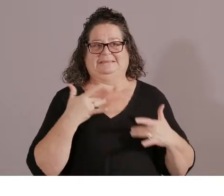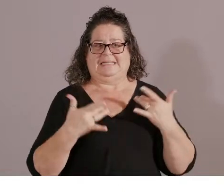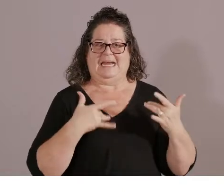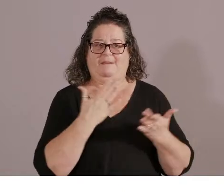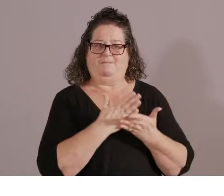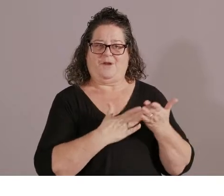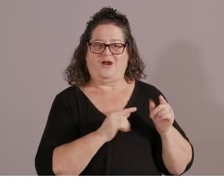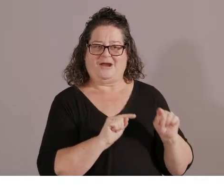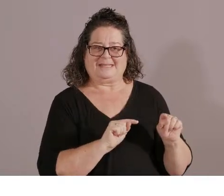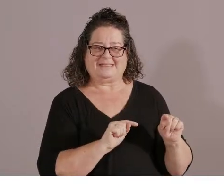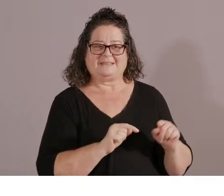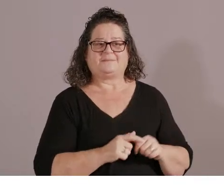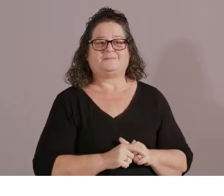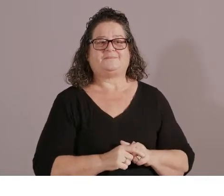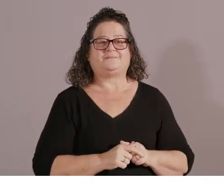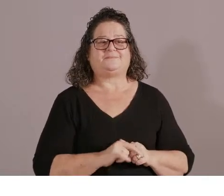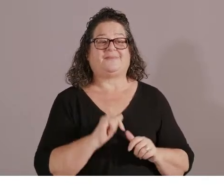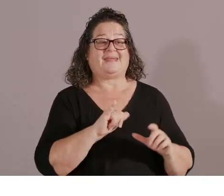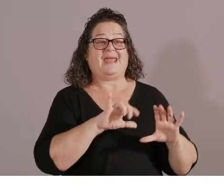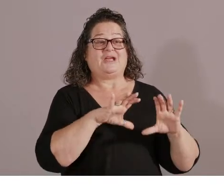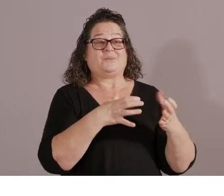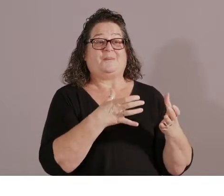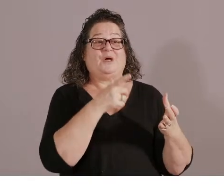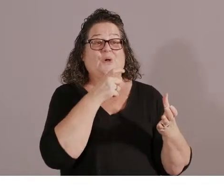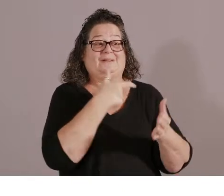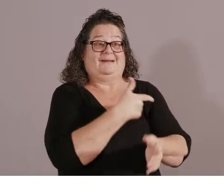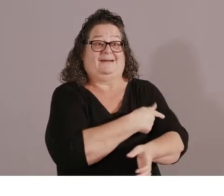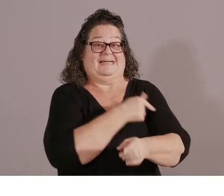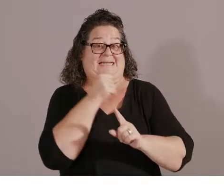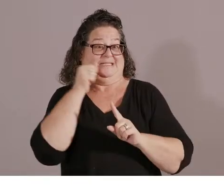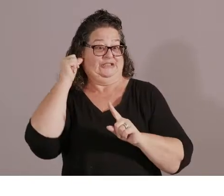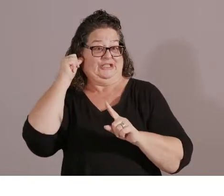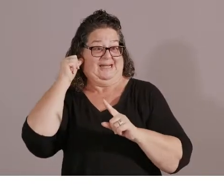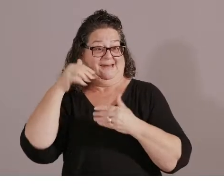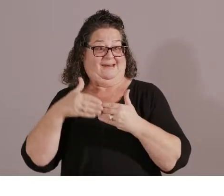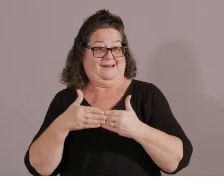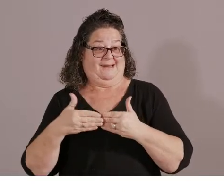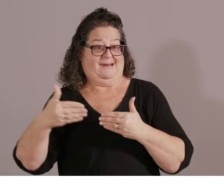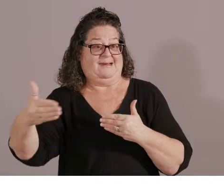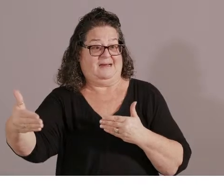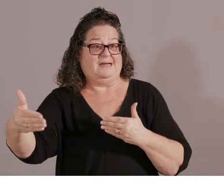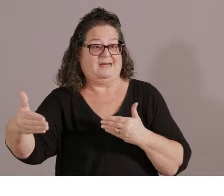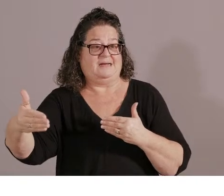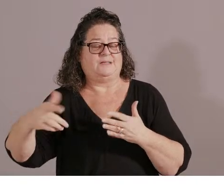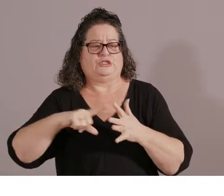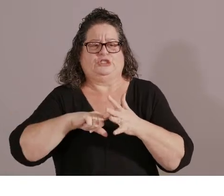vaccinated yesterday through the onstart of our